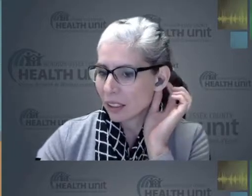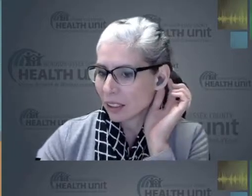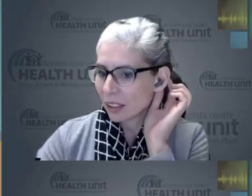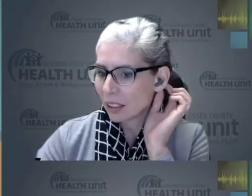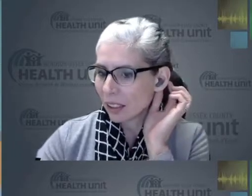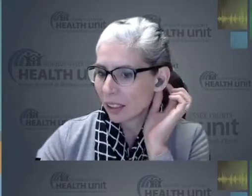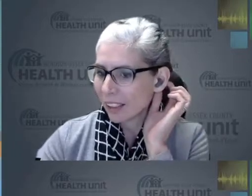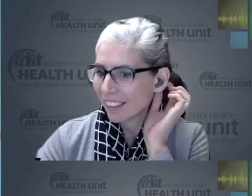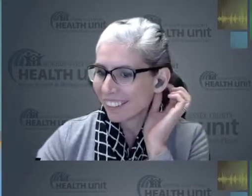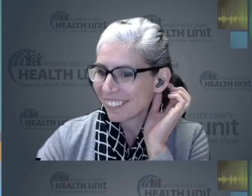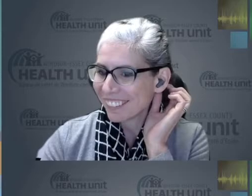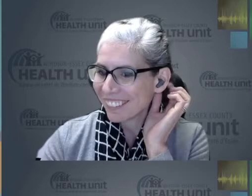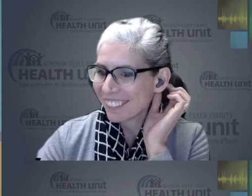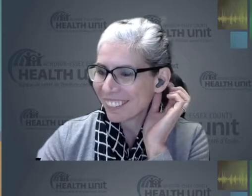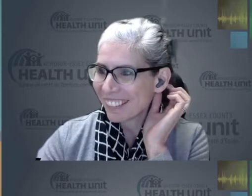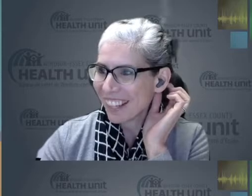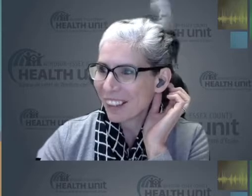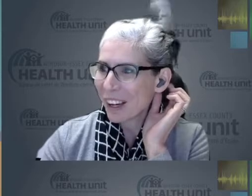think,